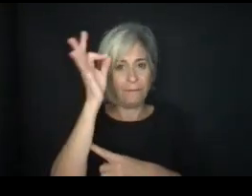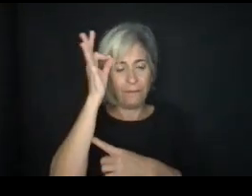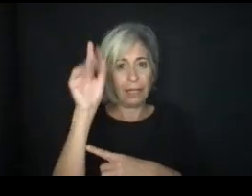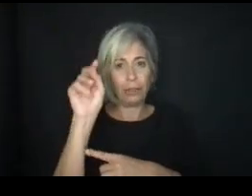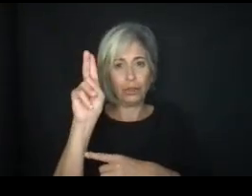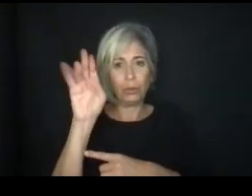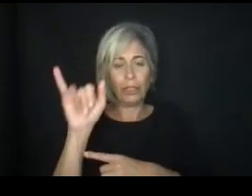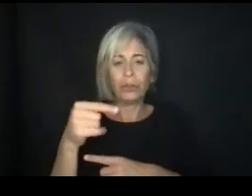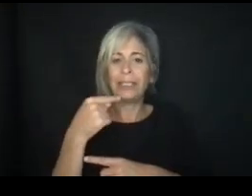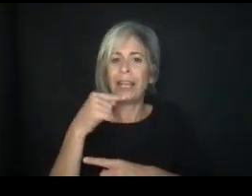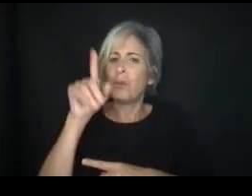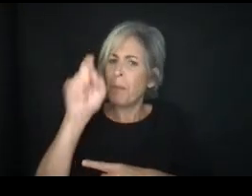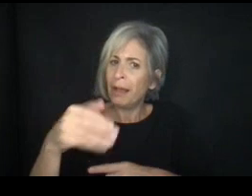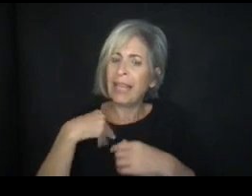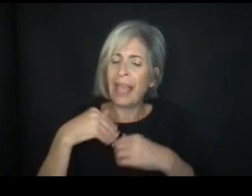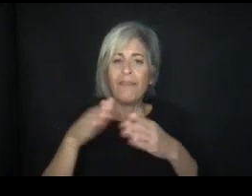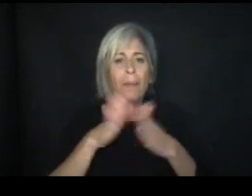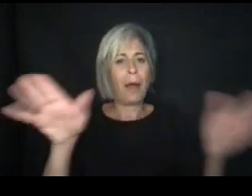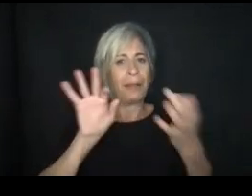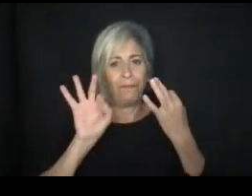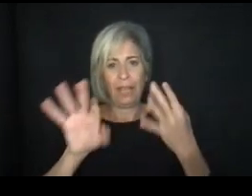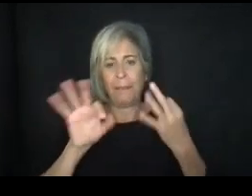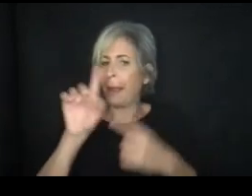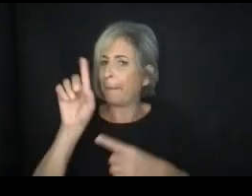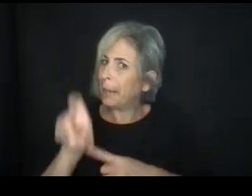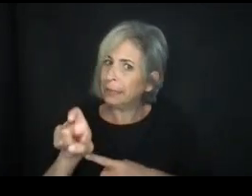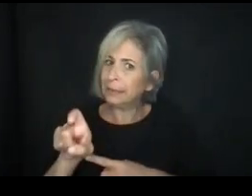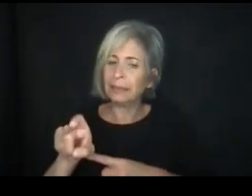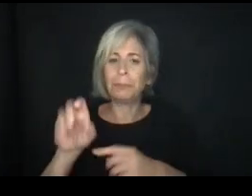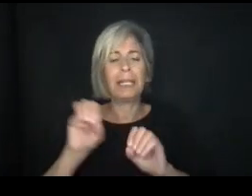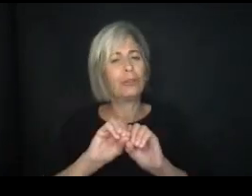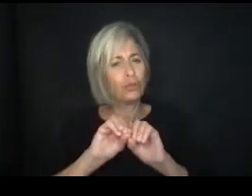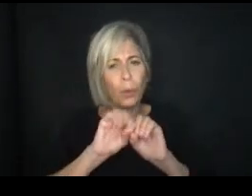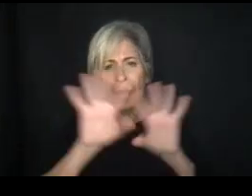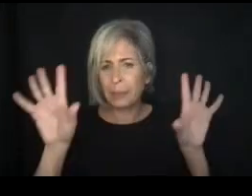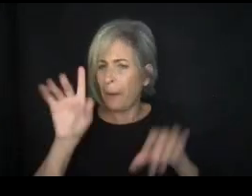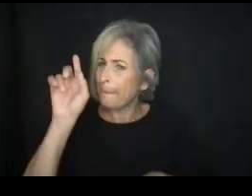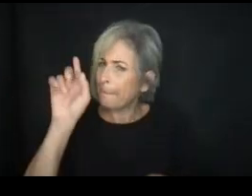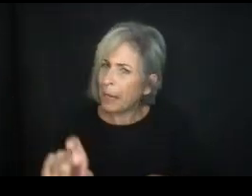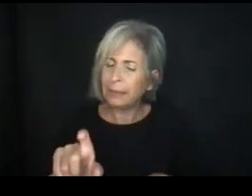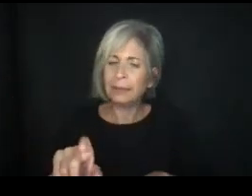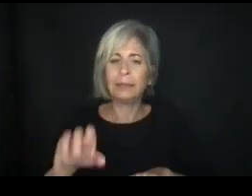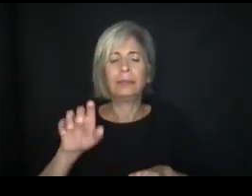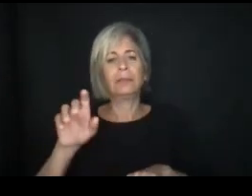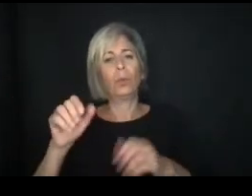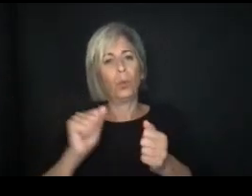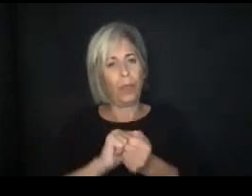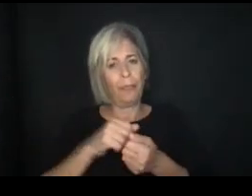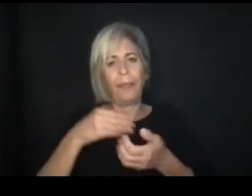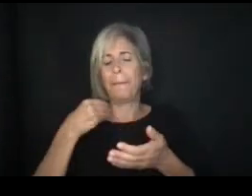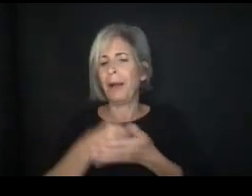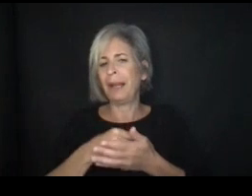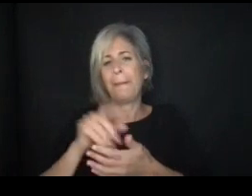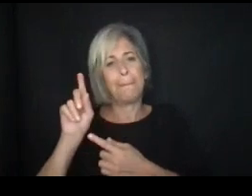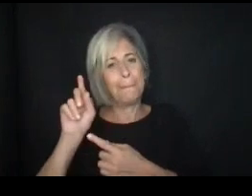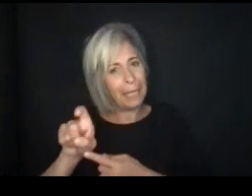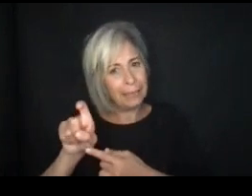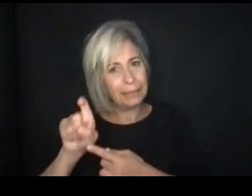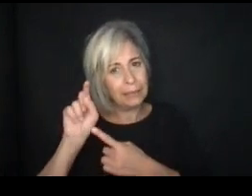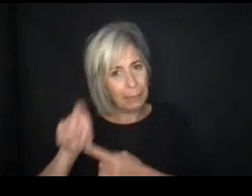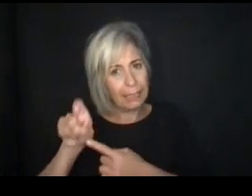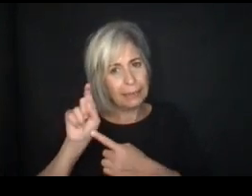specific. You have to have public input, you have to be transparent, and you have to be accountable with these monies, which is why the